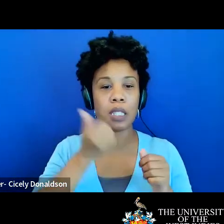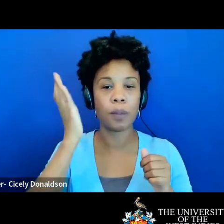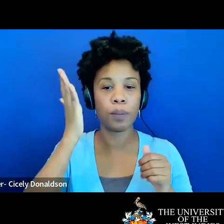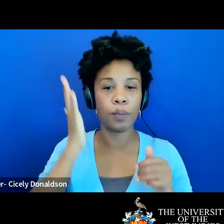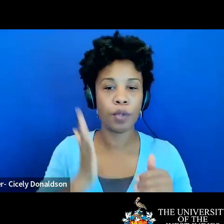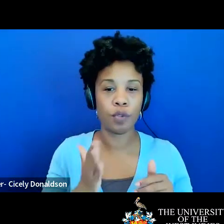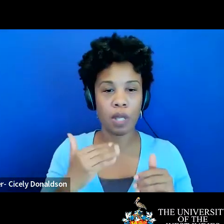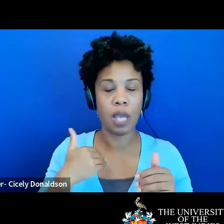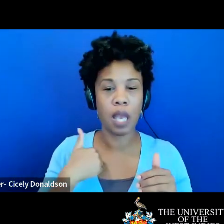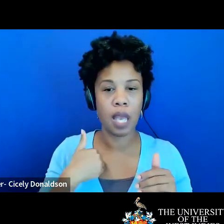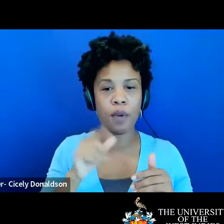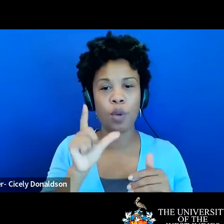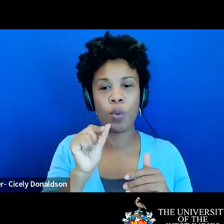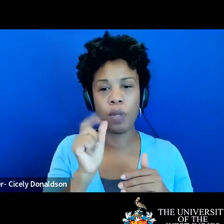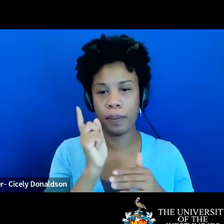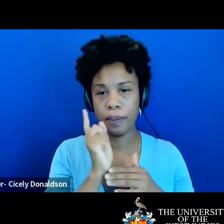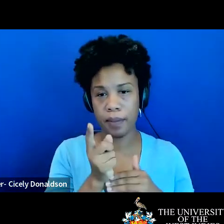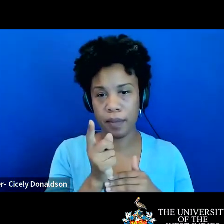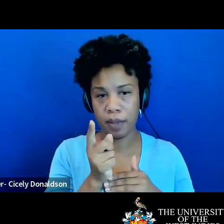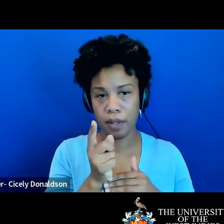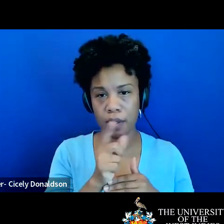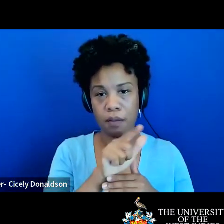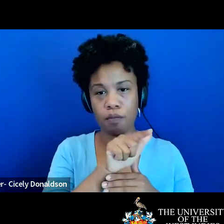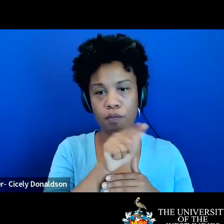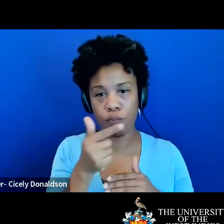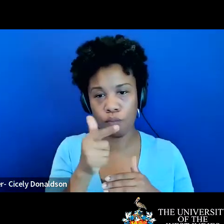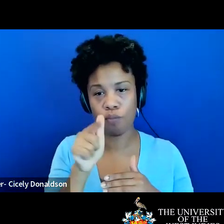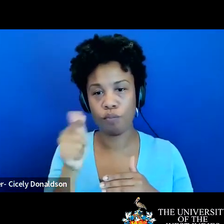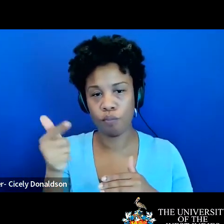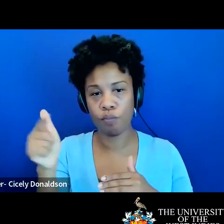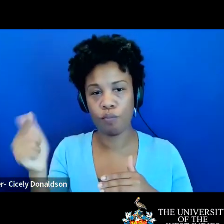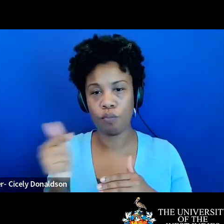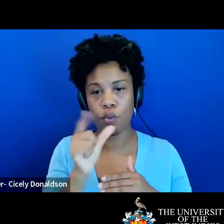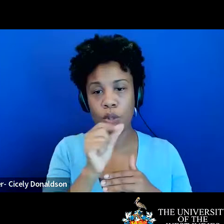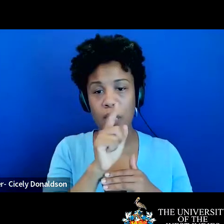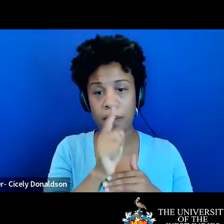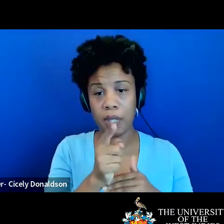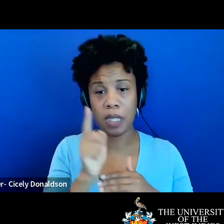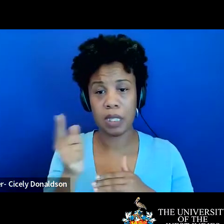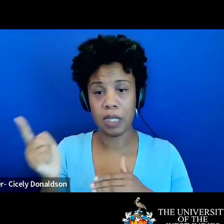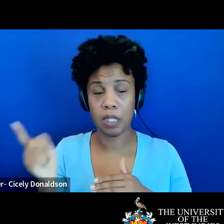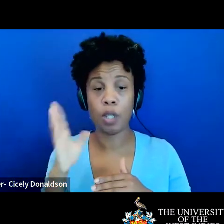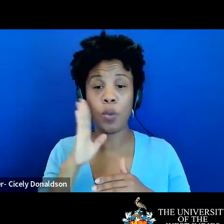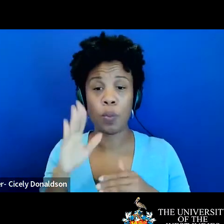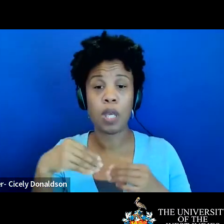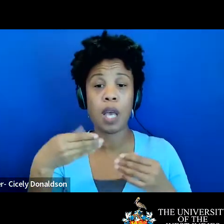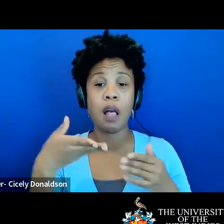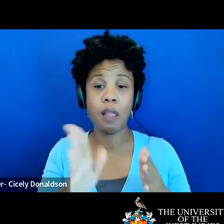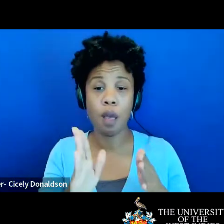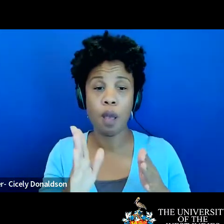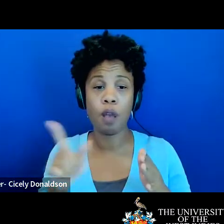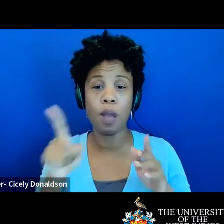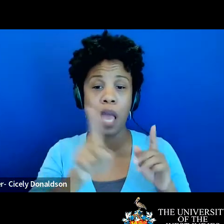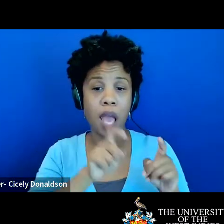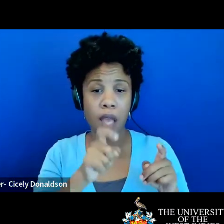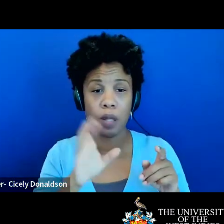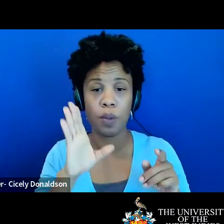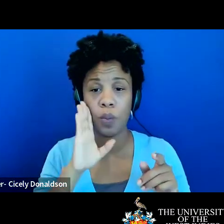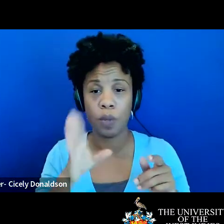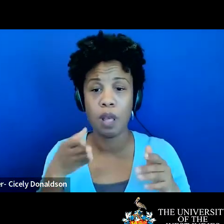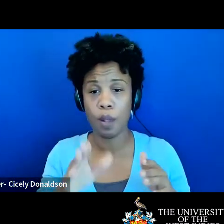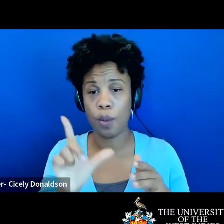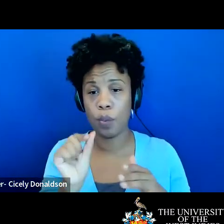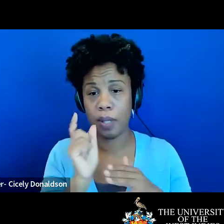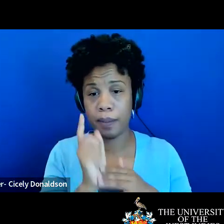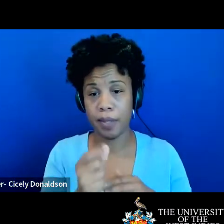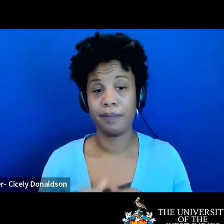within each session, each set of presenters, for you to ask questions and make your comments. So